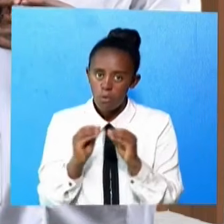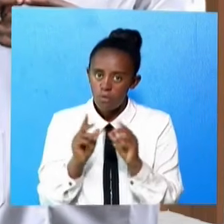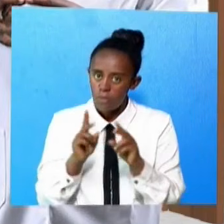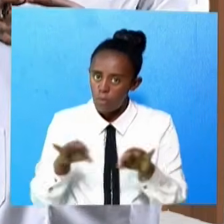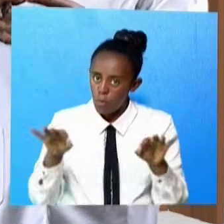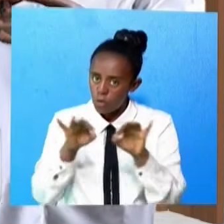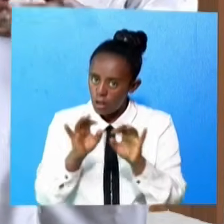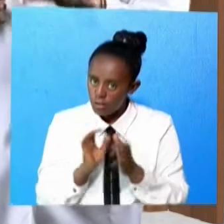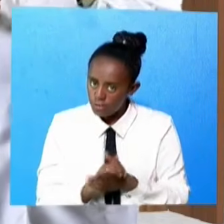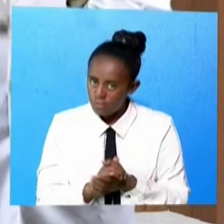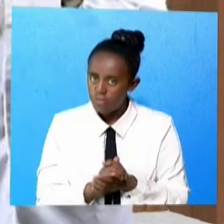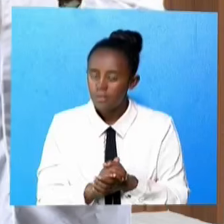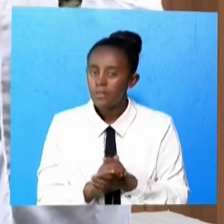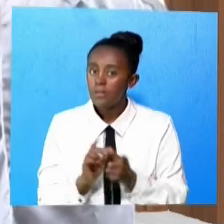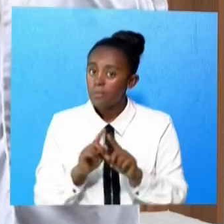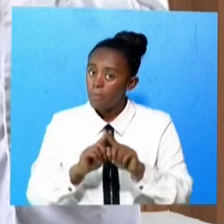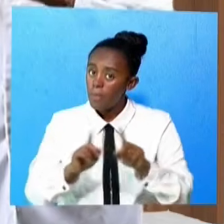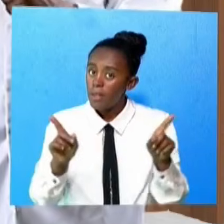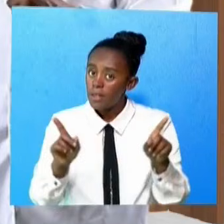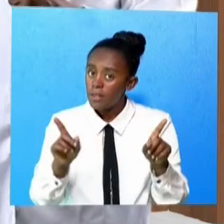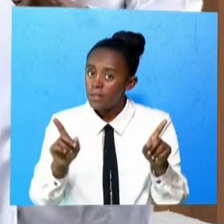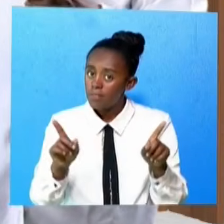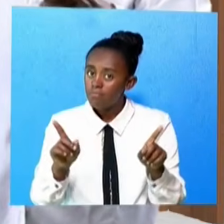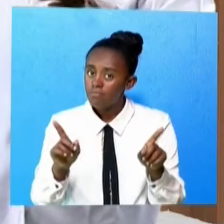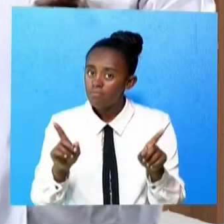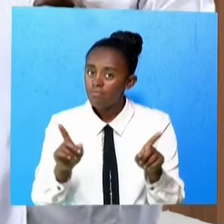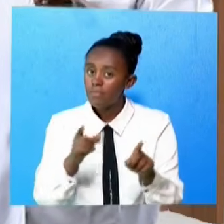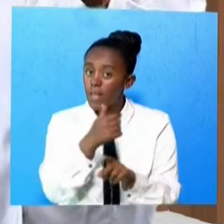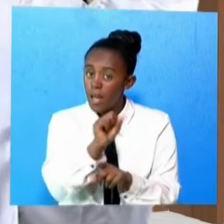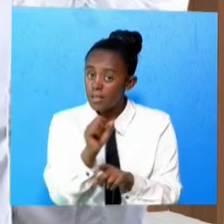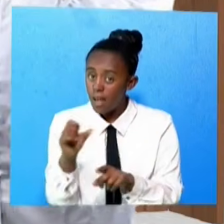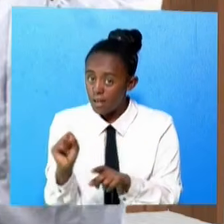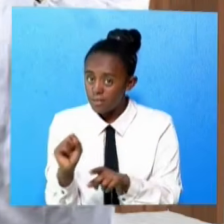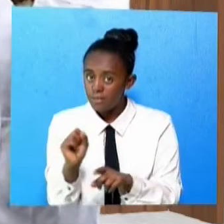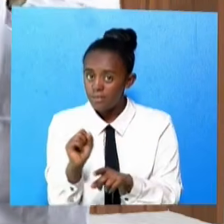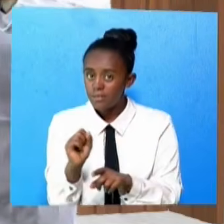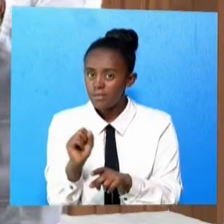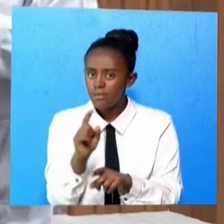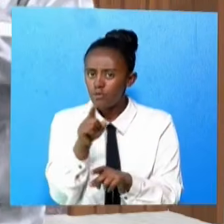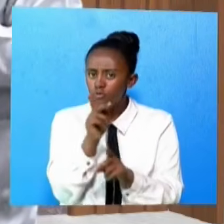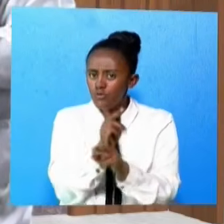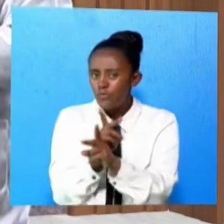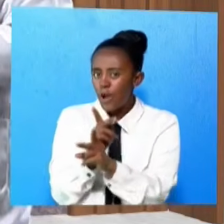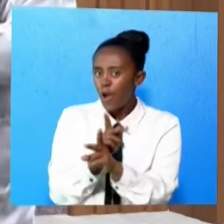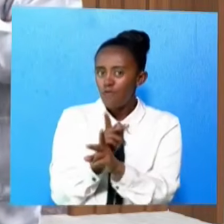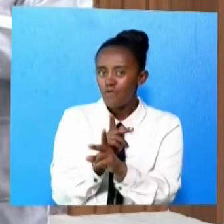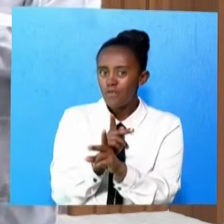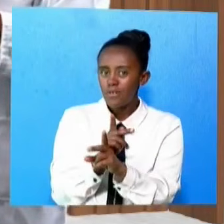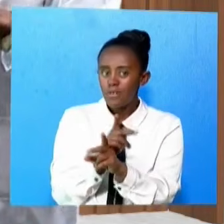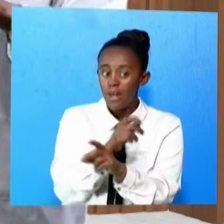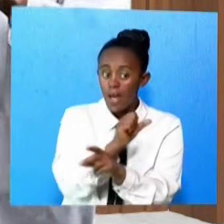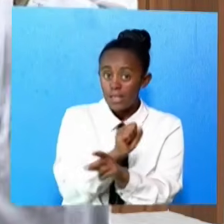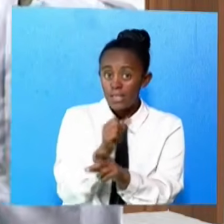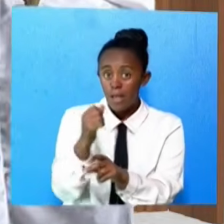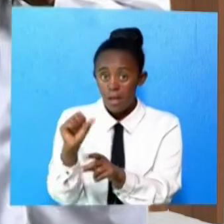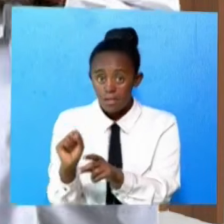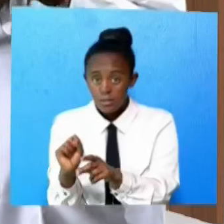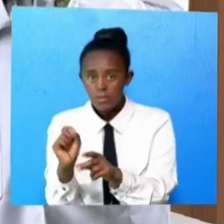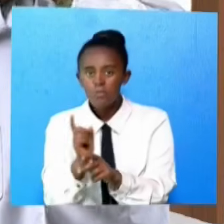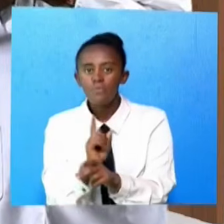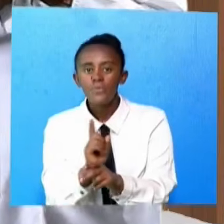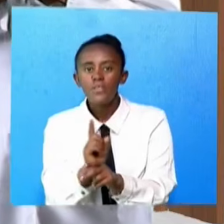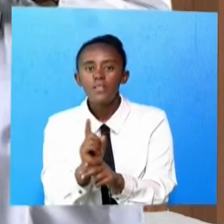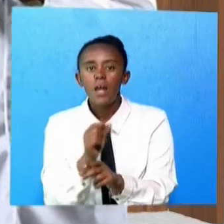important. But in the case of as a structure, be careful, students, the